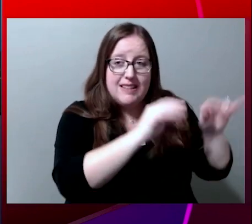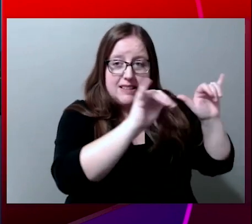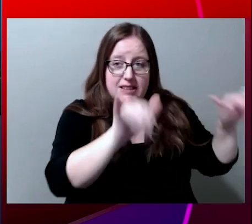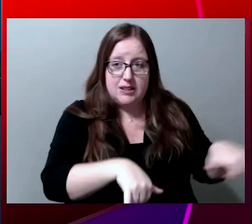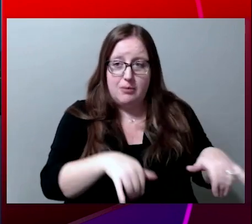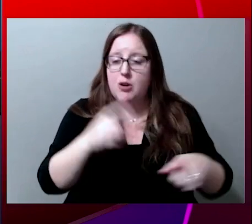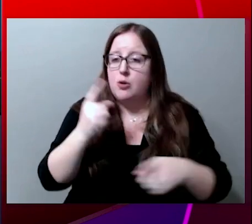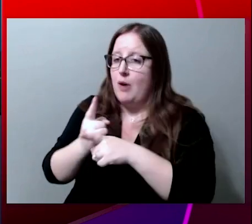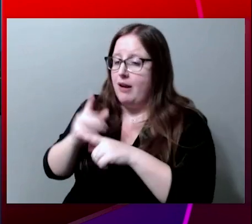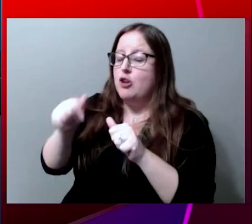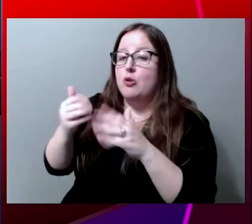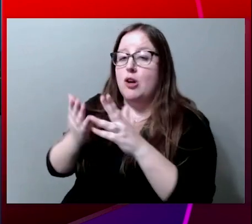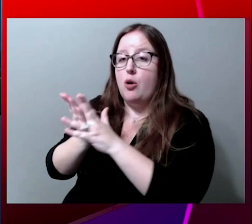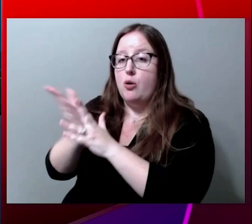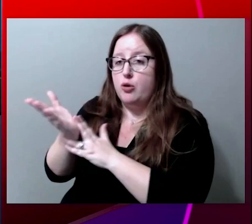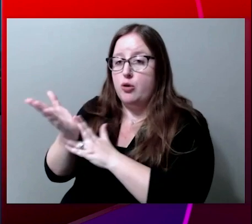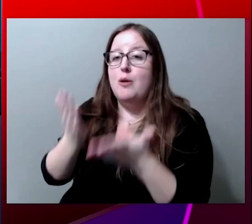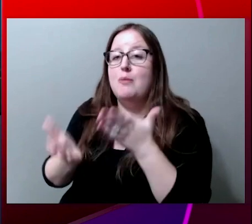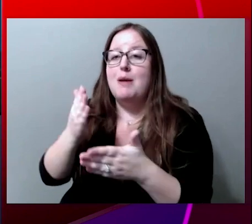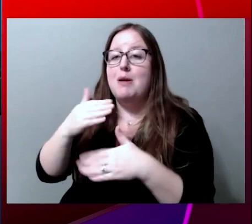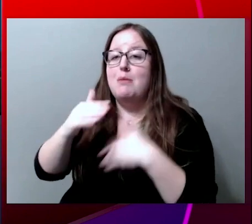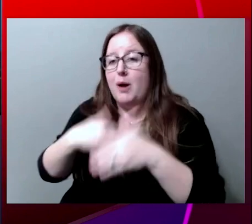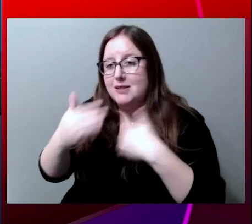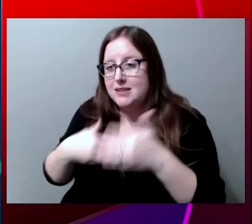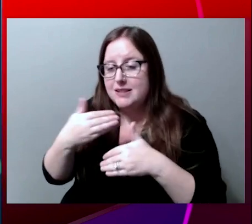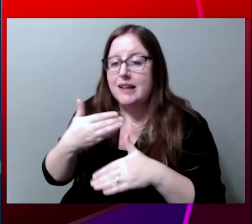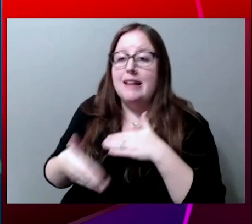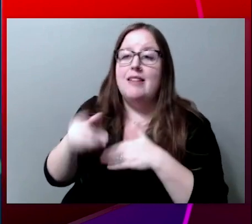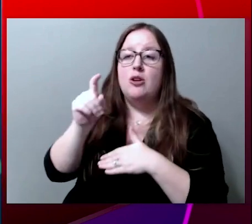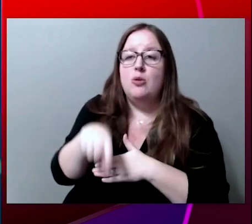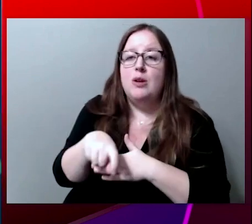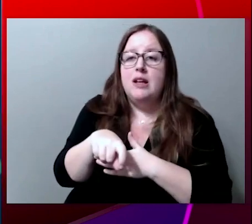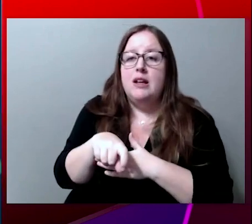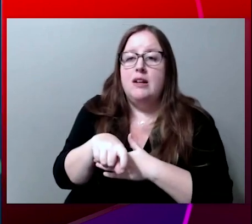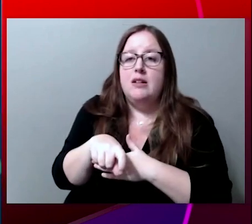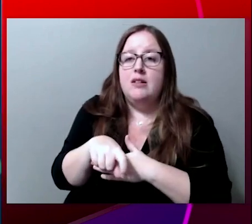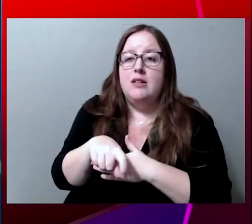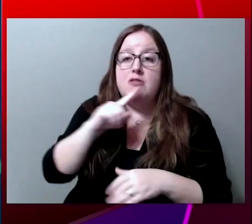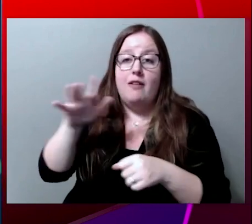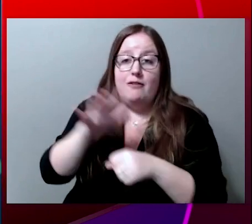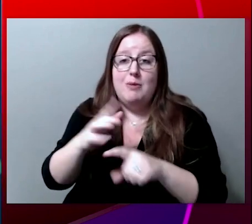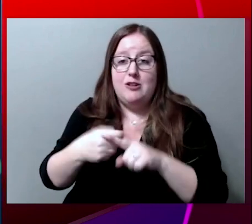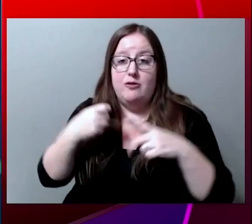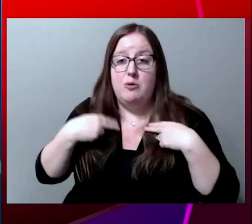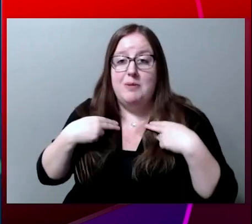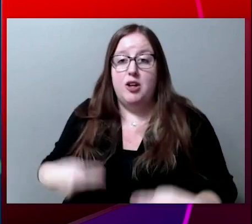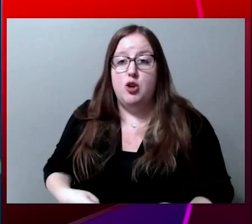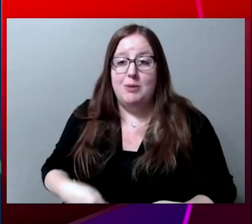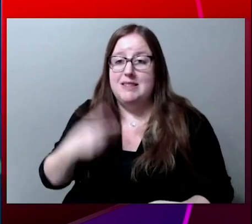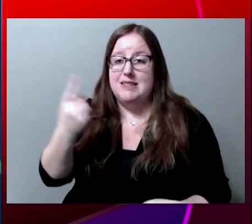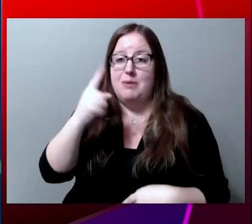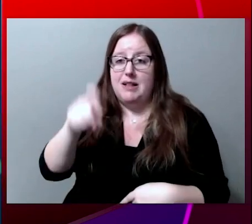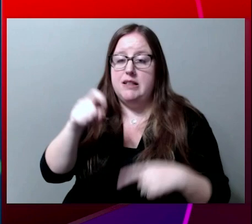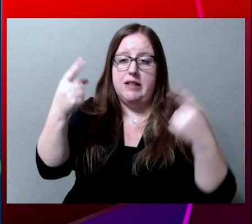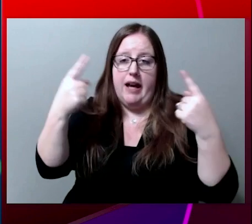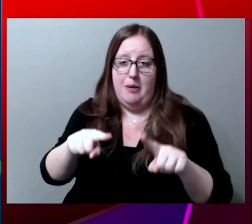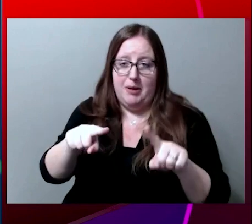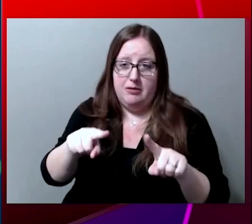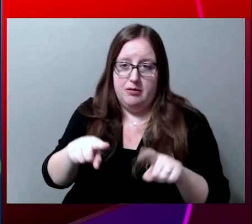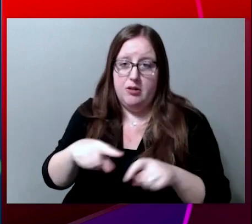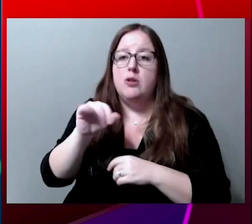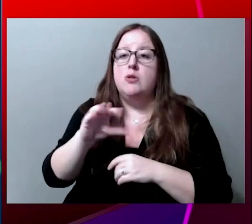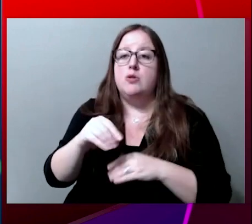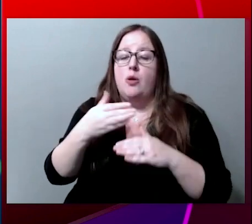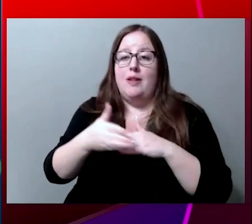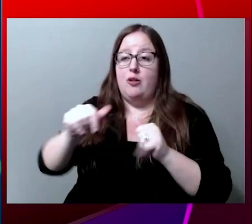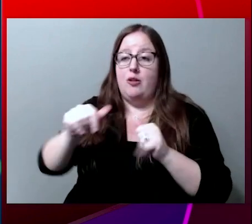you can go through and maybe you're doing some processing and then you need a confirmation from a human that something needs to go. So you can then pause